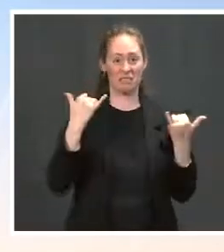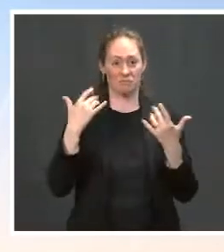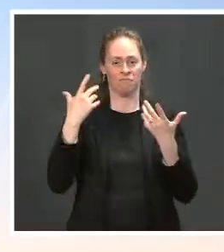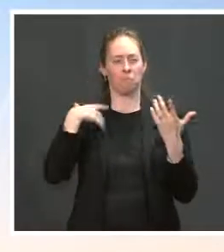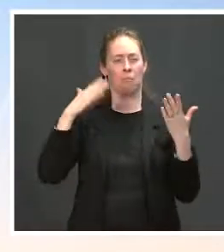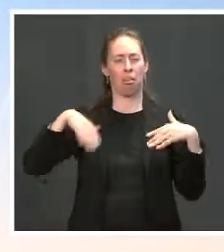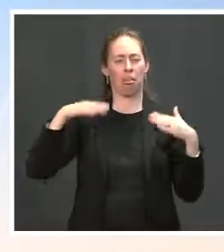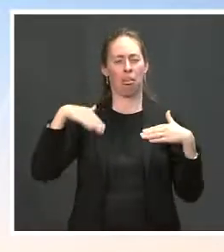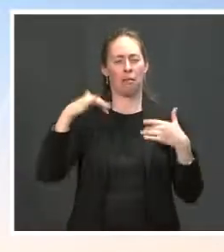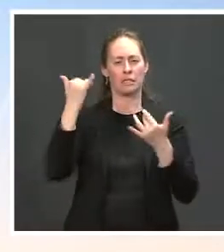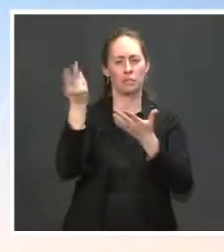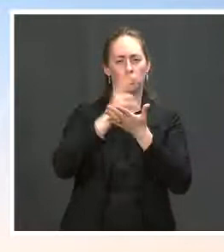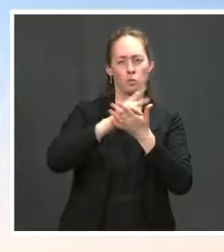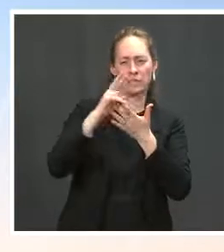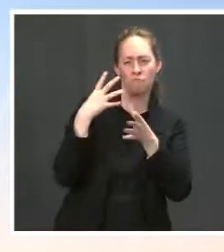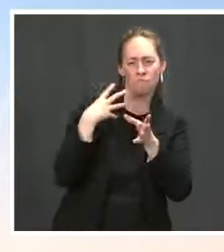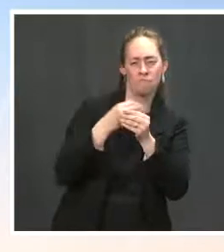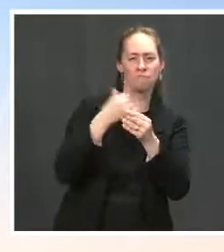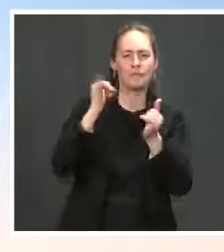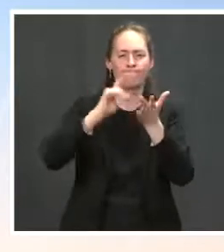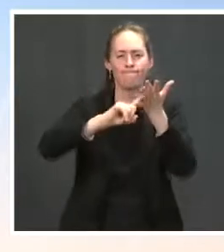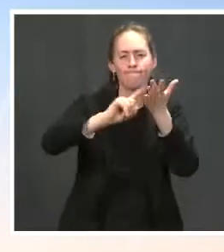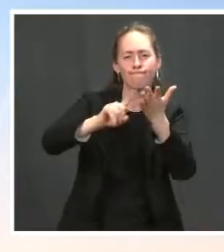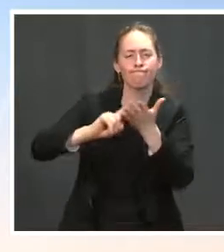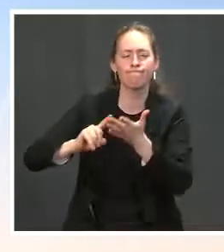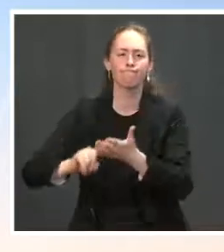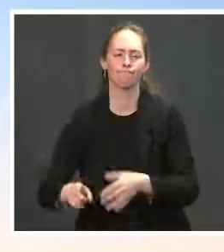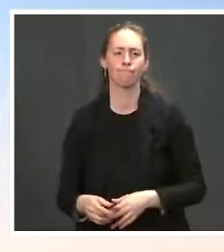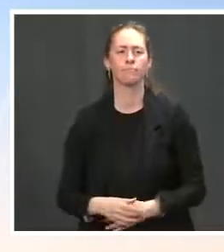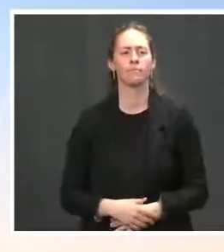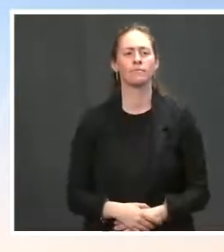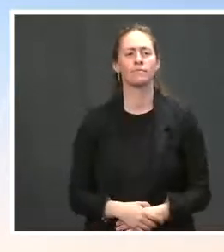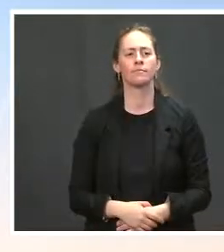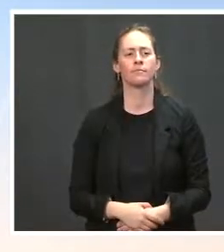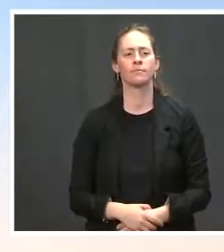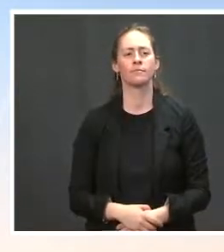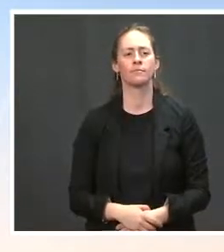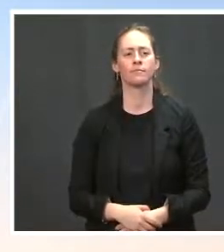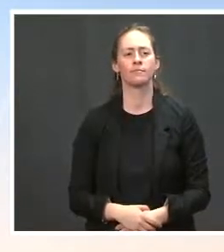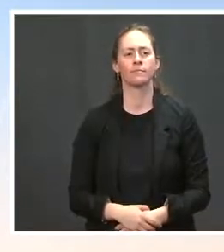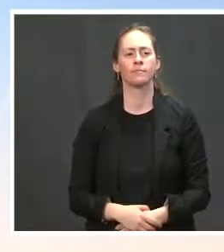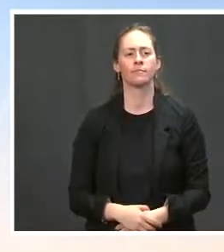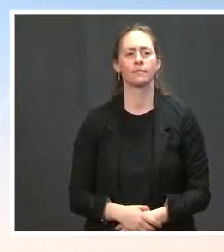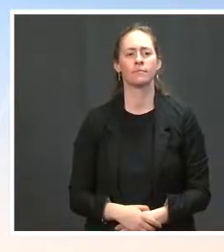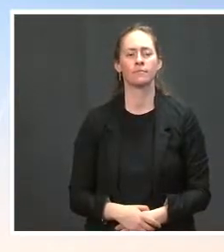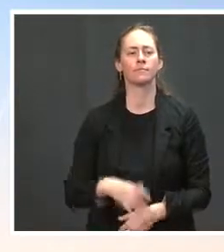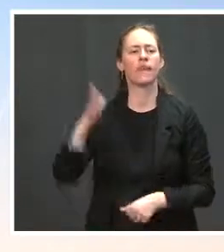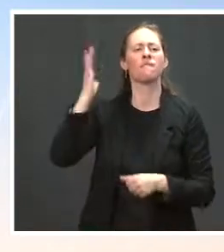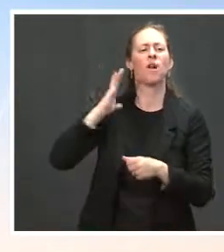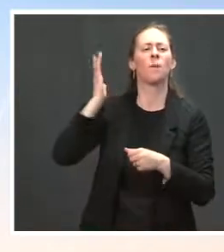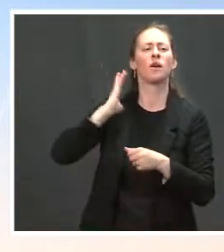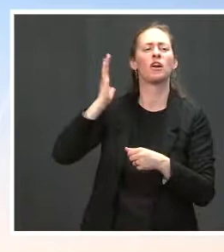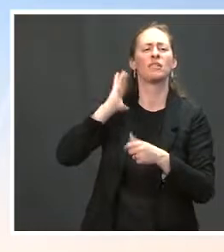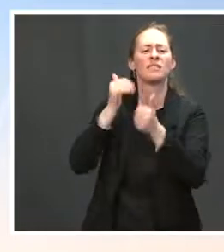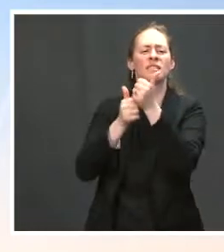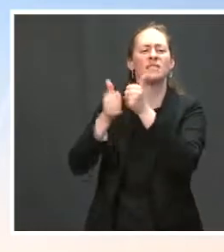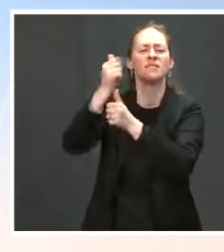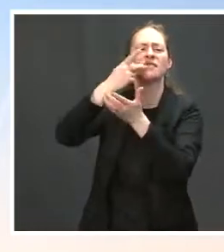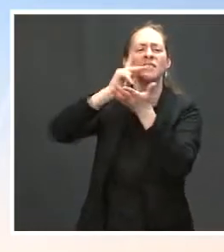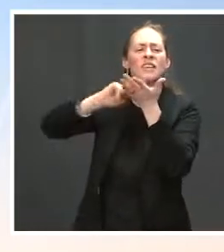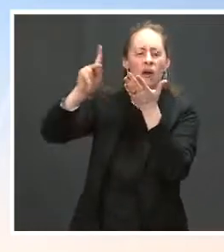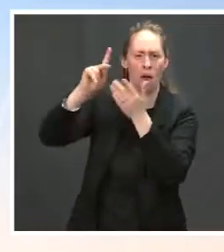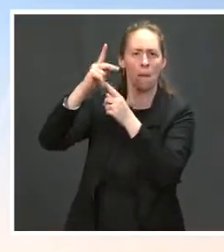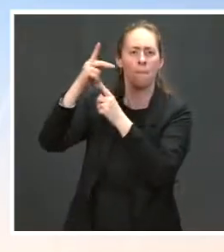finally, former Secretary of State Mike Pompeo just held a press conference with the Republican study group at Capitol Hill, and